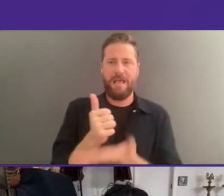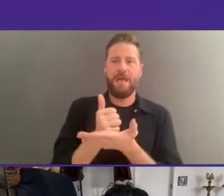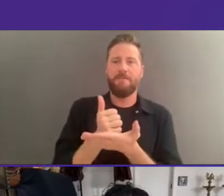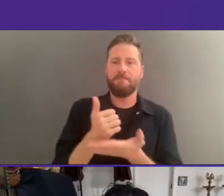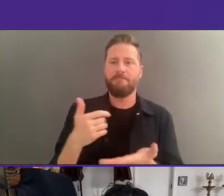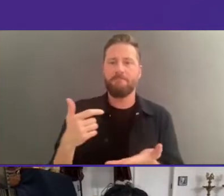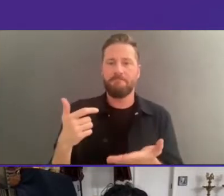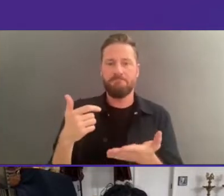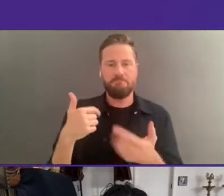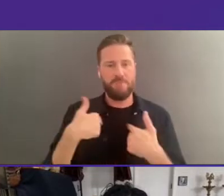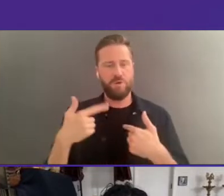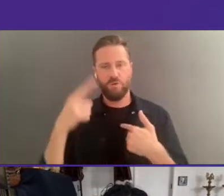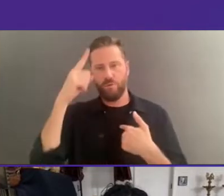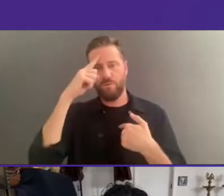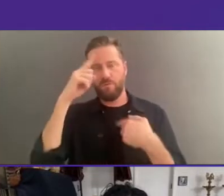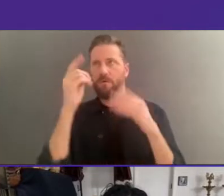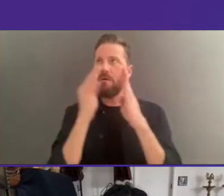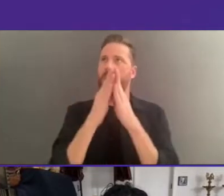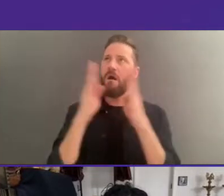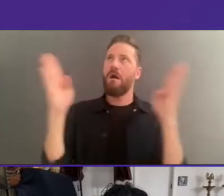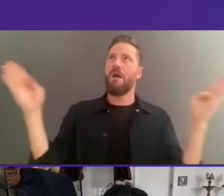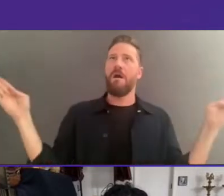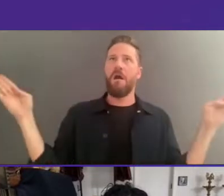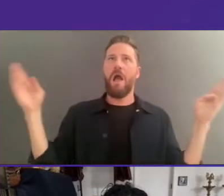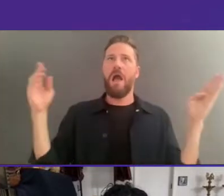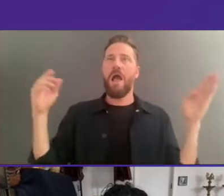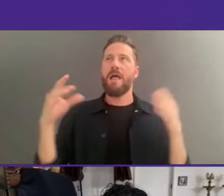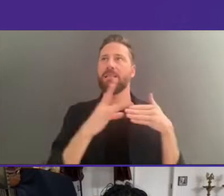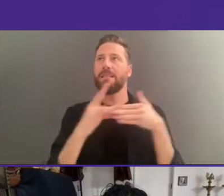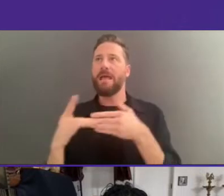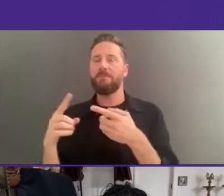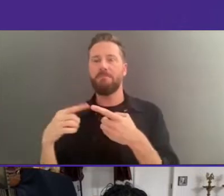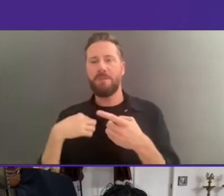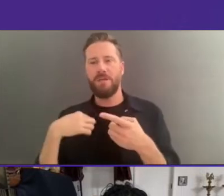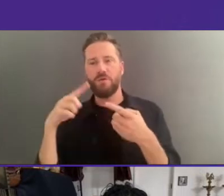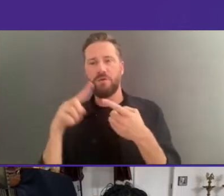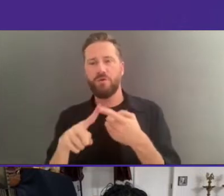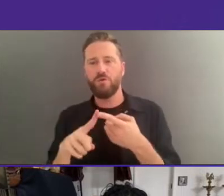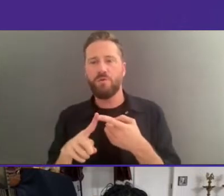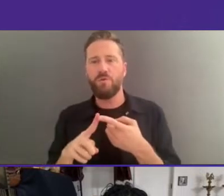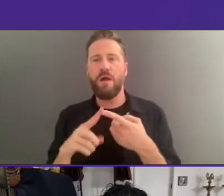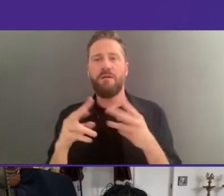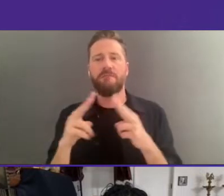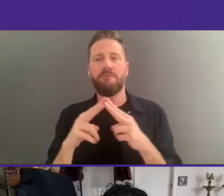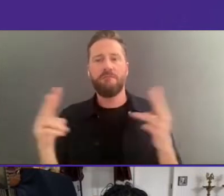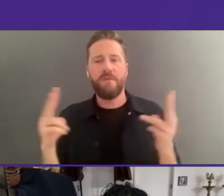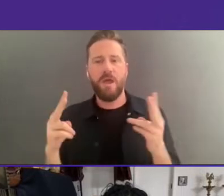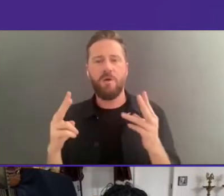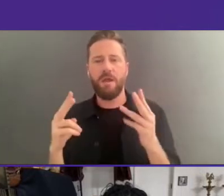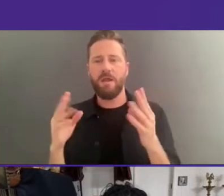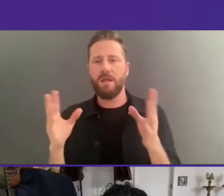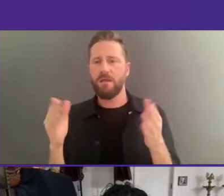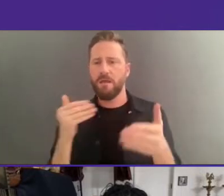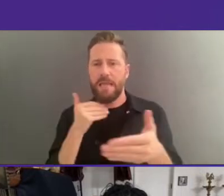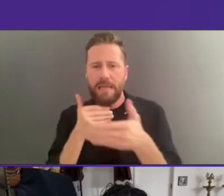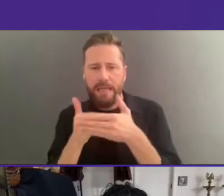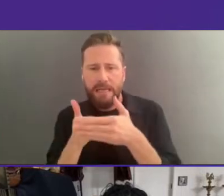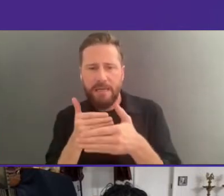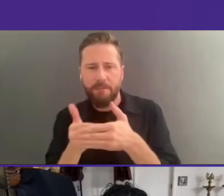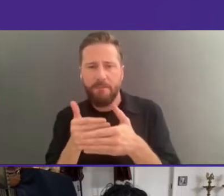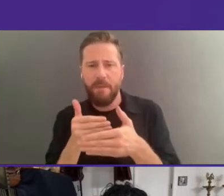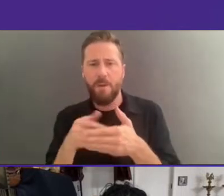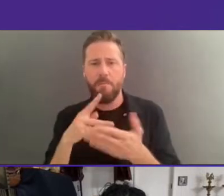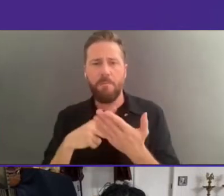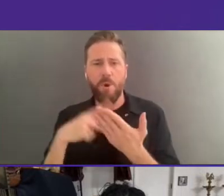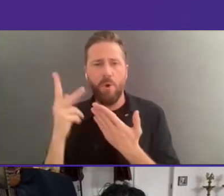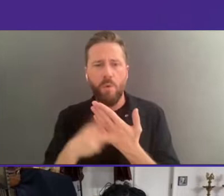broaden my vision and led me to an intimate program with the audience, between artists and